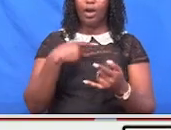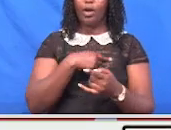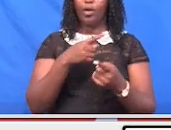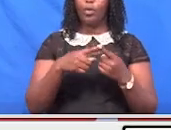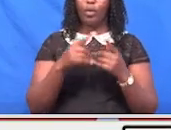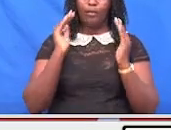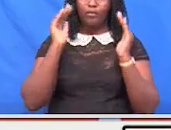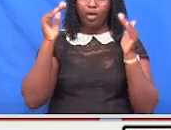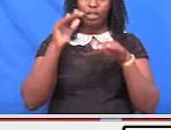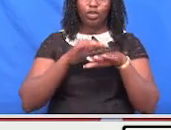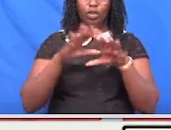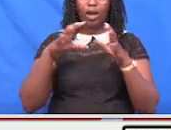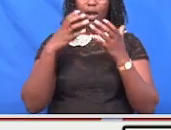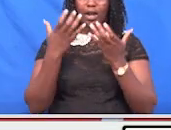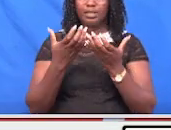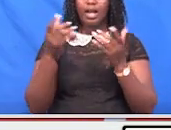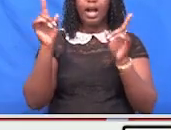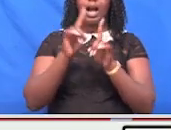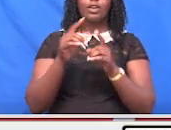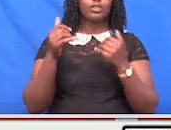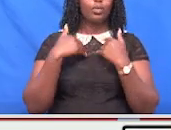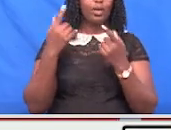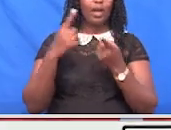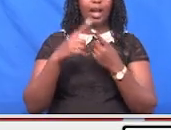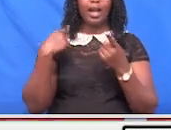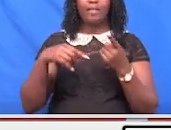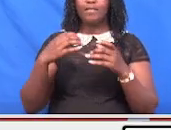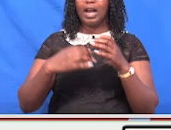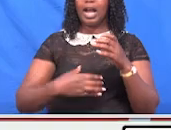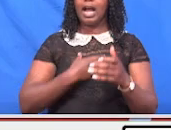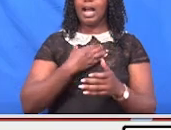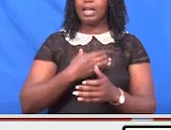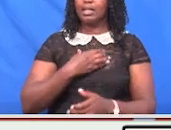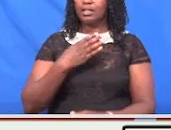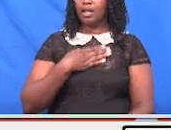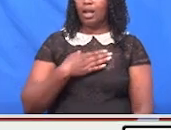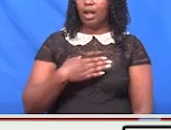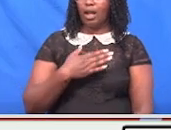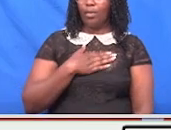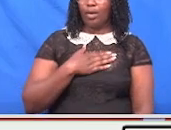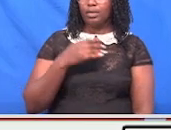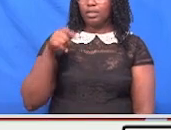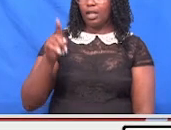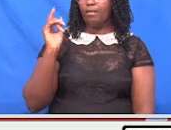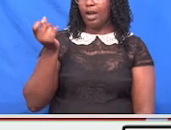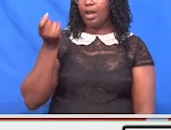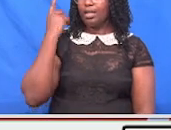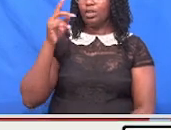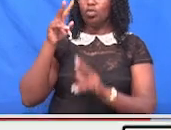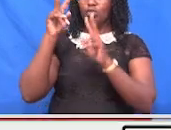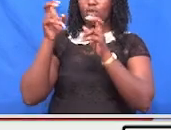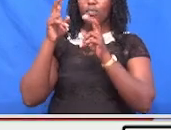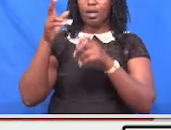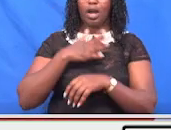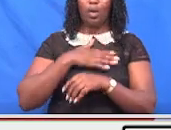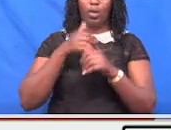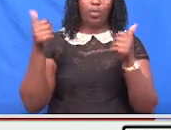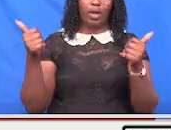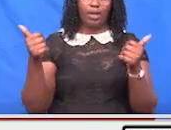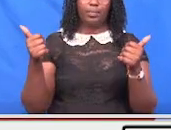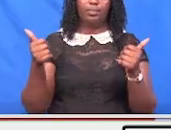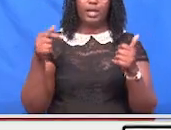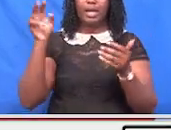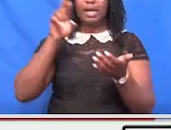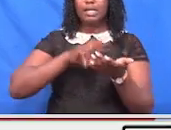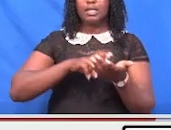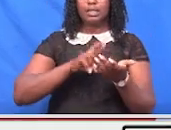the substitute teacher. Joining us this evening is someone who understands our topic tonight very, very well.